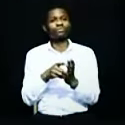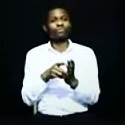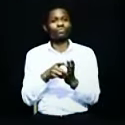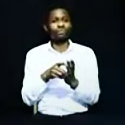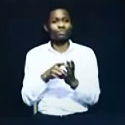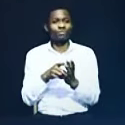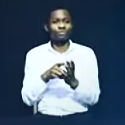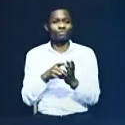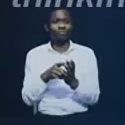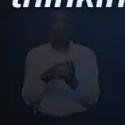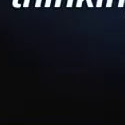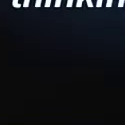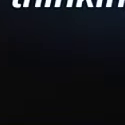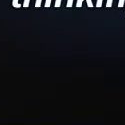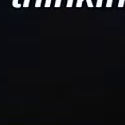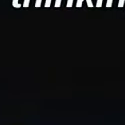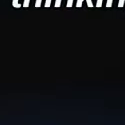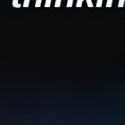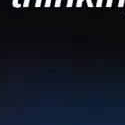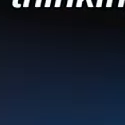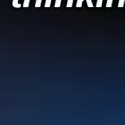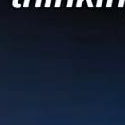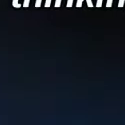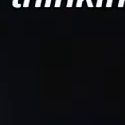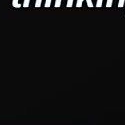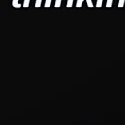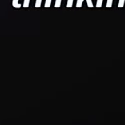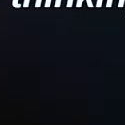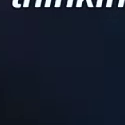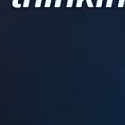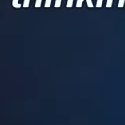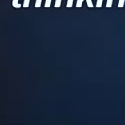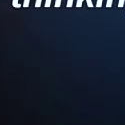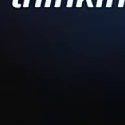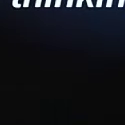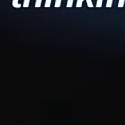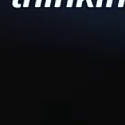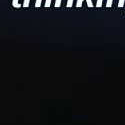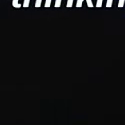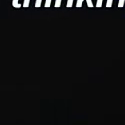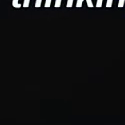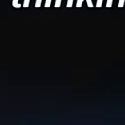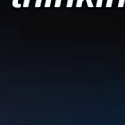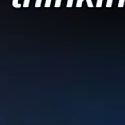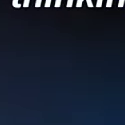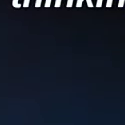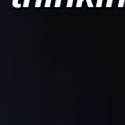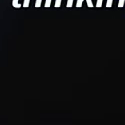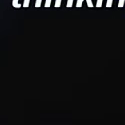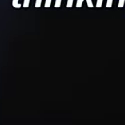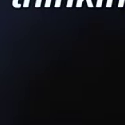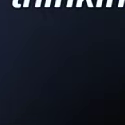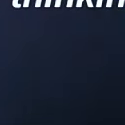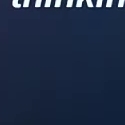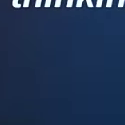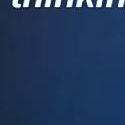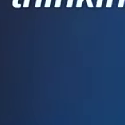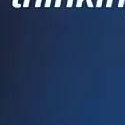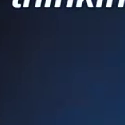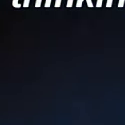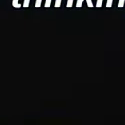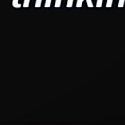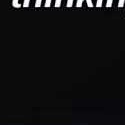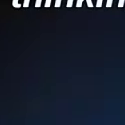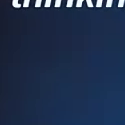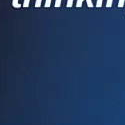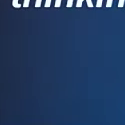I can't agree. I was asking you, and I'm saying you didn't come on. Now, wherever you are, I want you to pay attention to the screen.